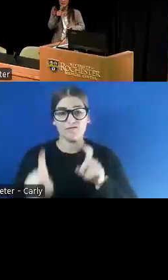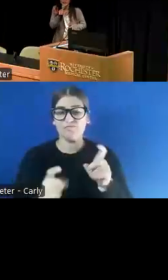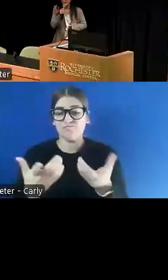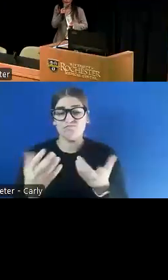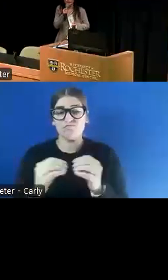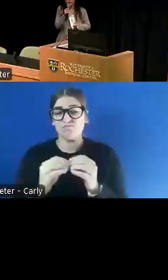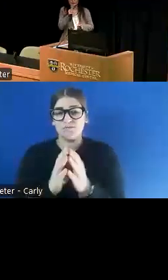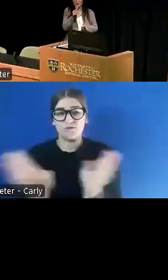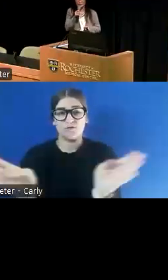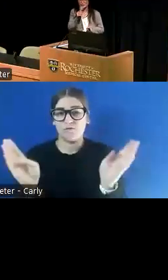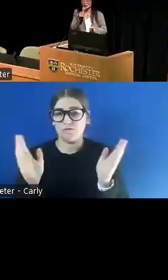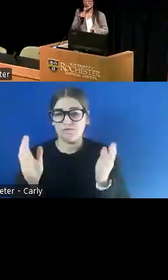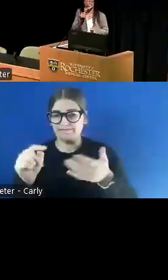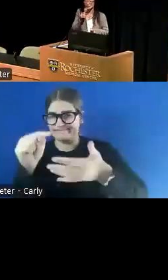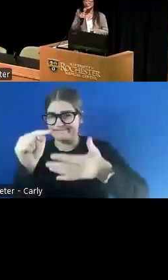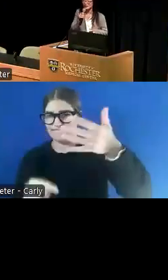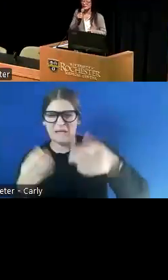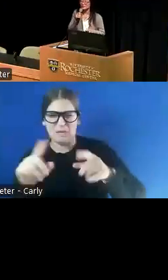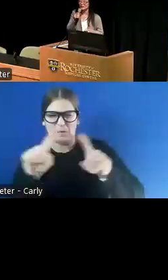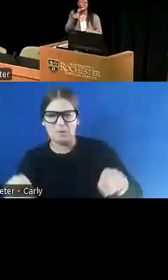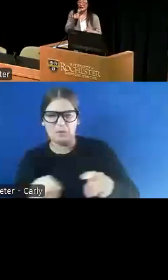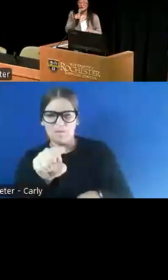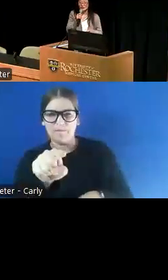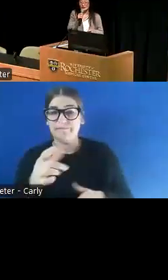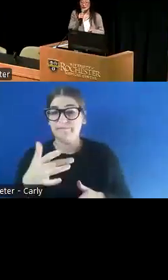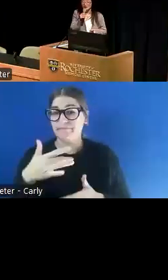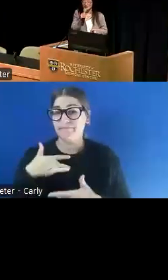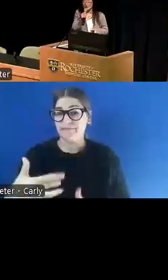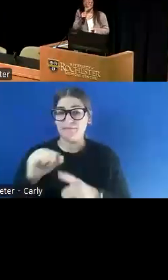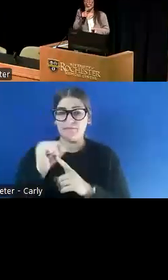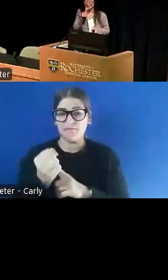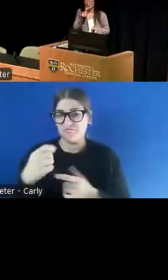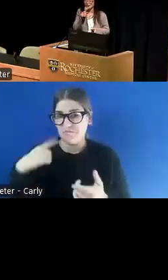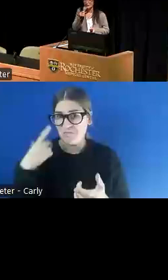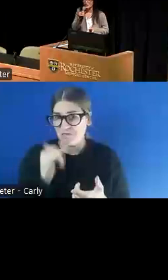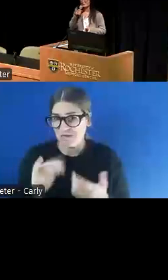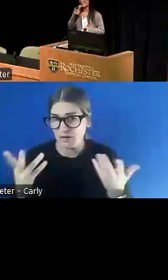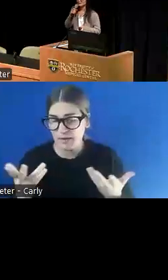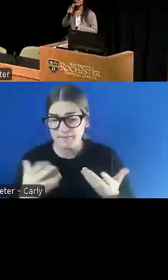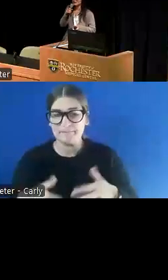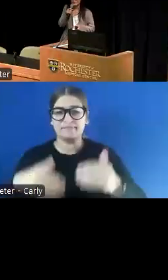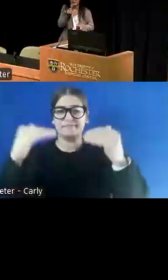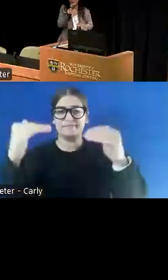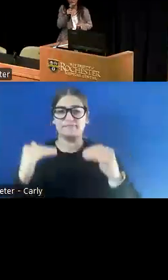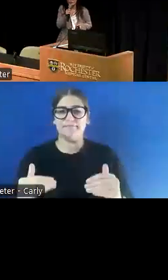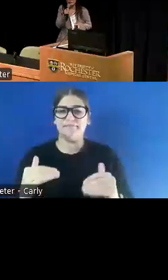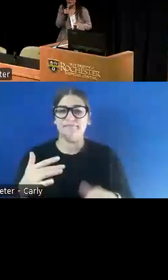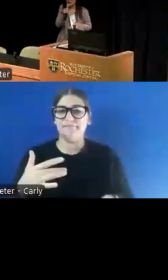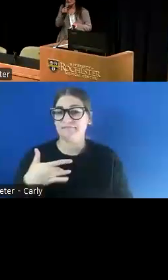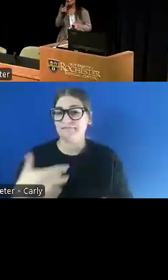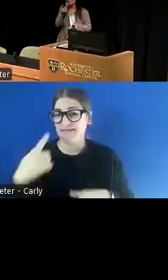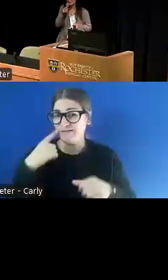generally, what are some of the typical situations that you're counseling somebody with suicide risk? What are some of the typical